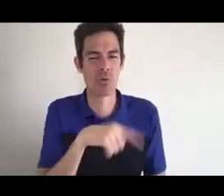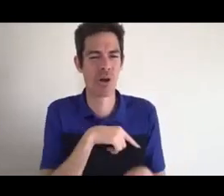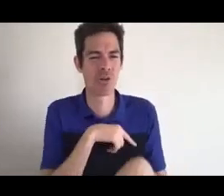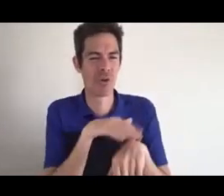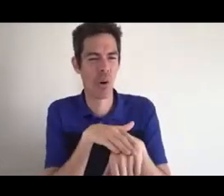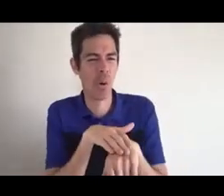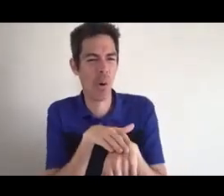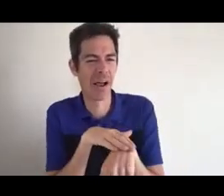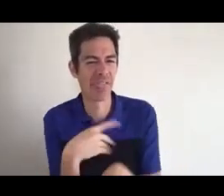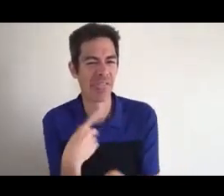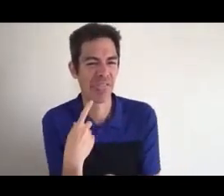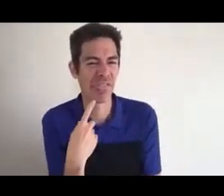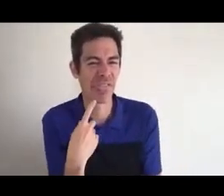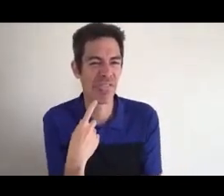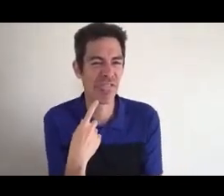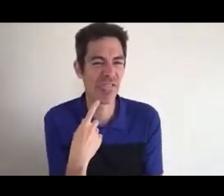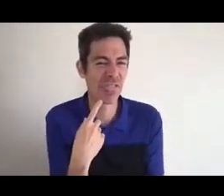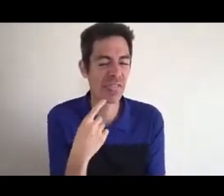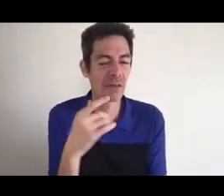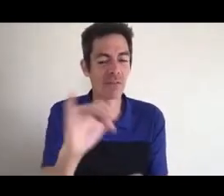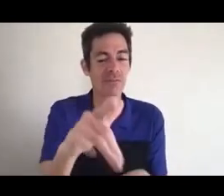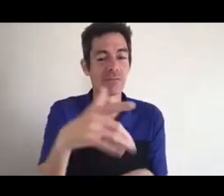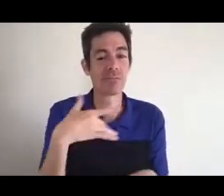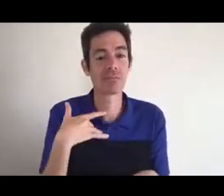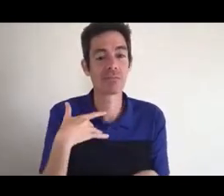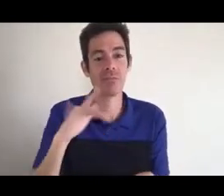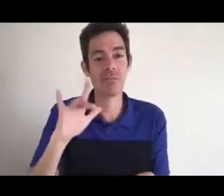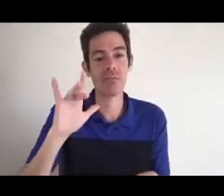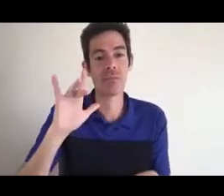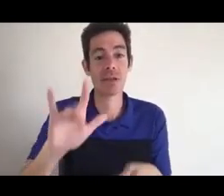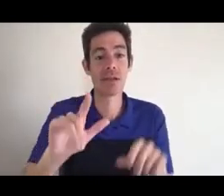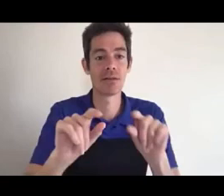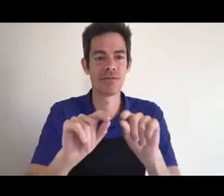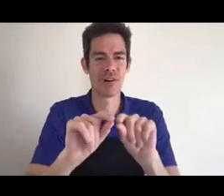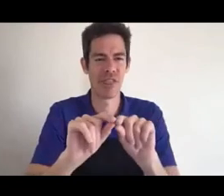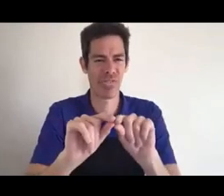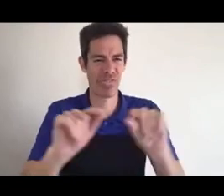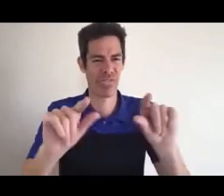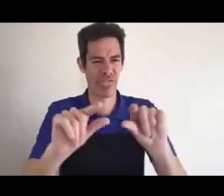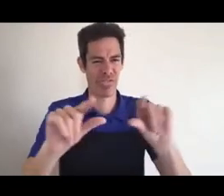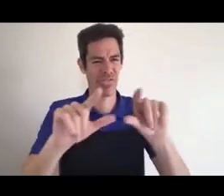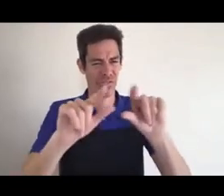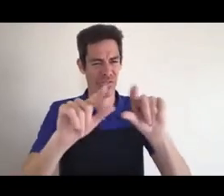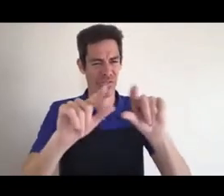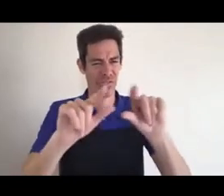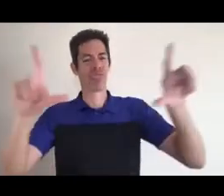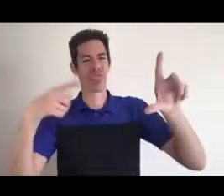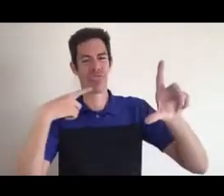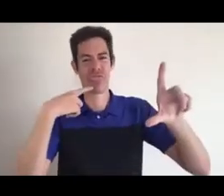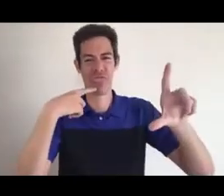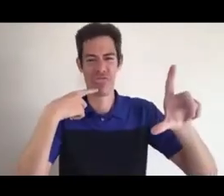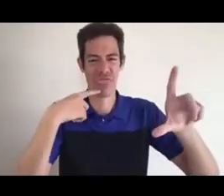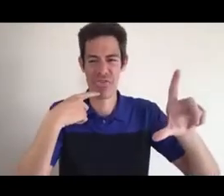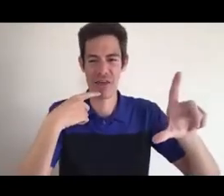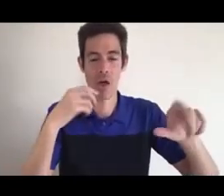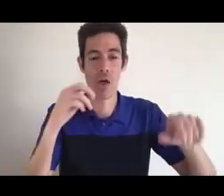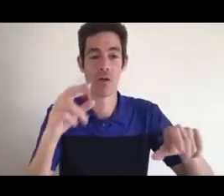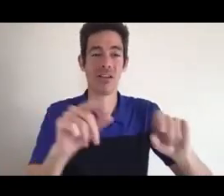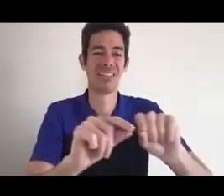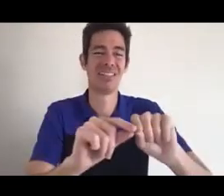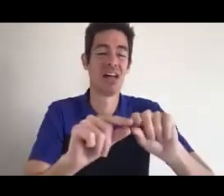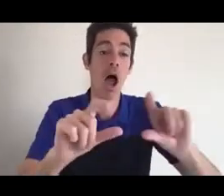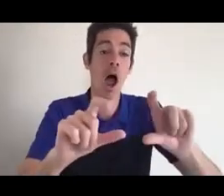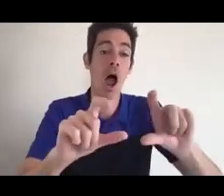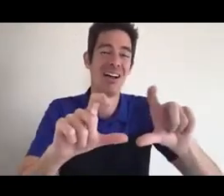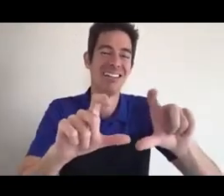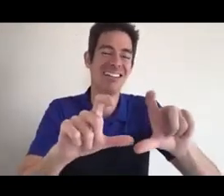So, the low quality or slow might be the tongue out. So if I click on it and it takes a long time for